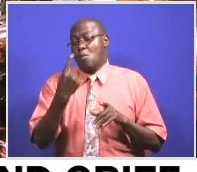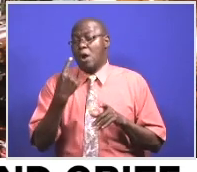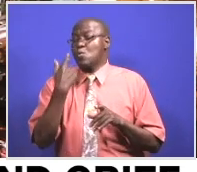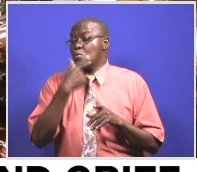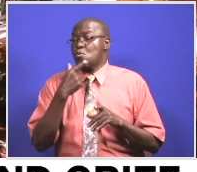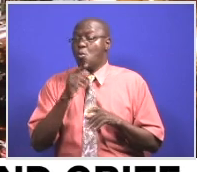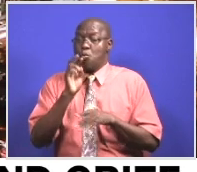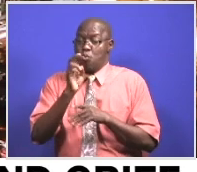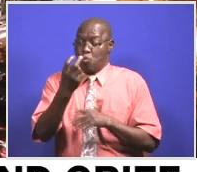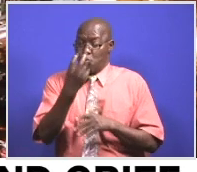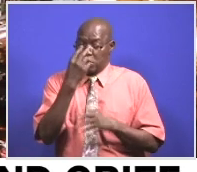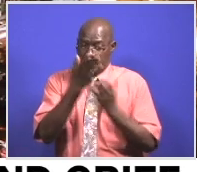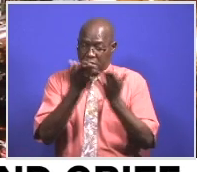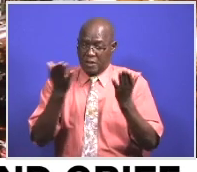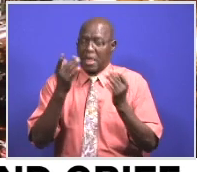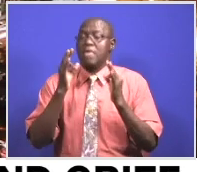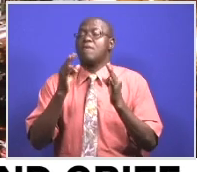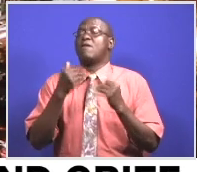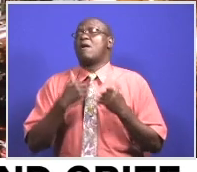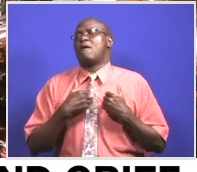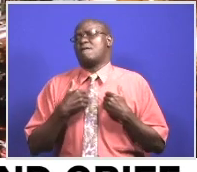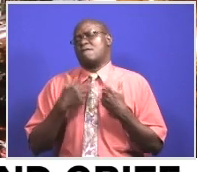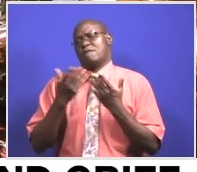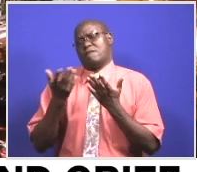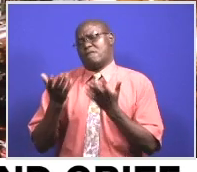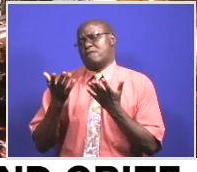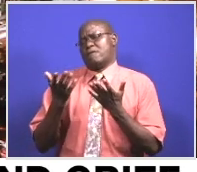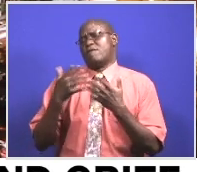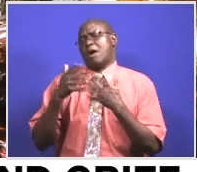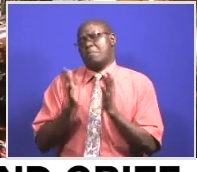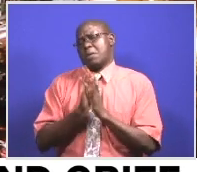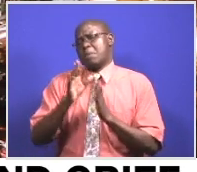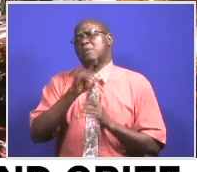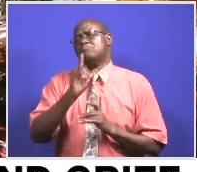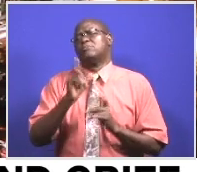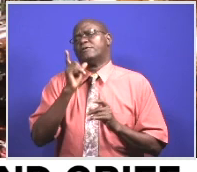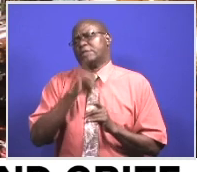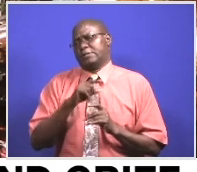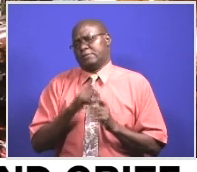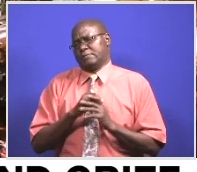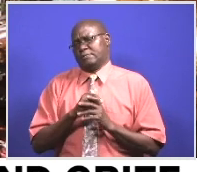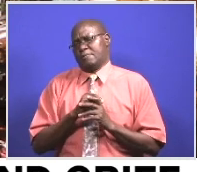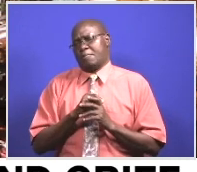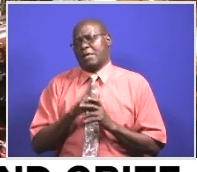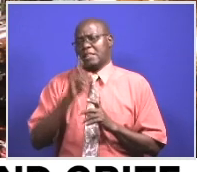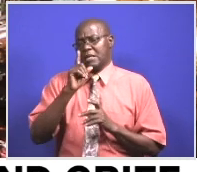if you have lost a loved one, for which we don't wish to anybody, it's one of the